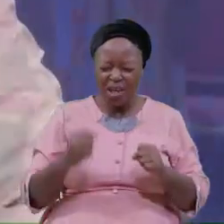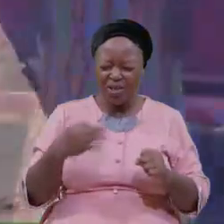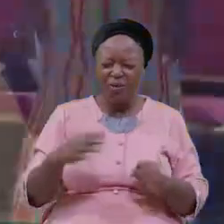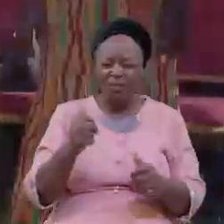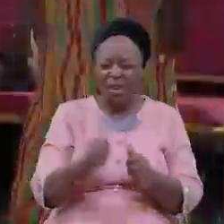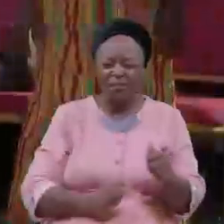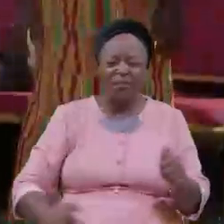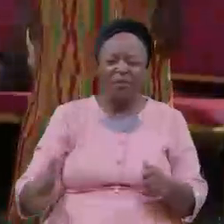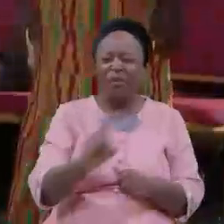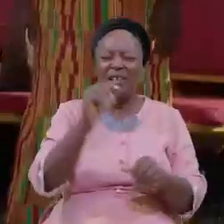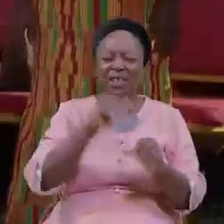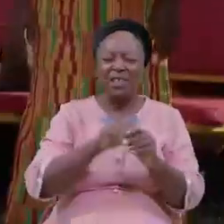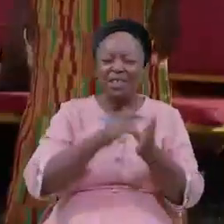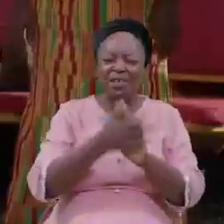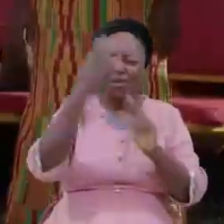Jesus' name.